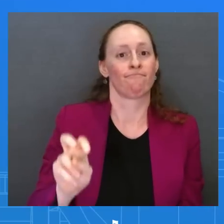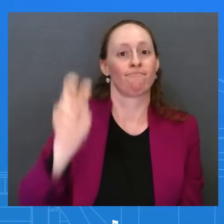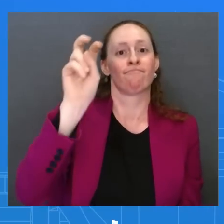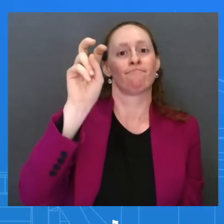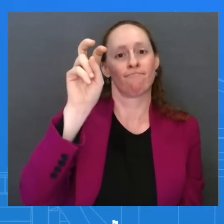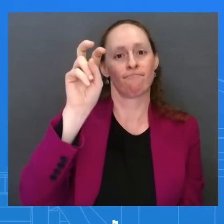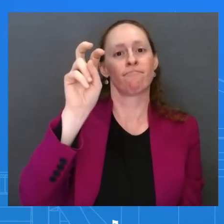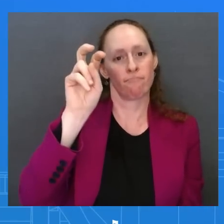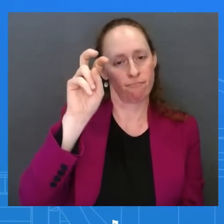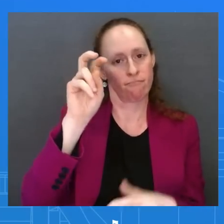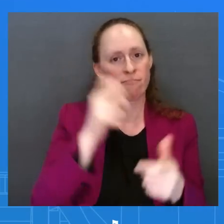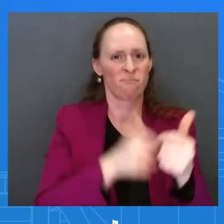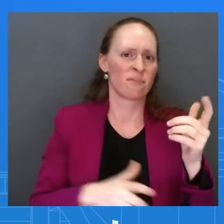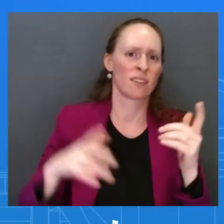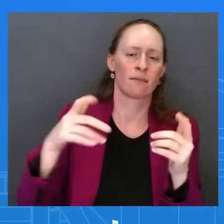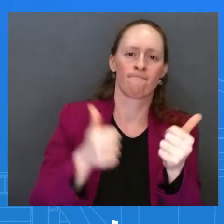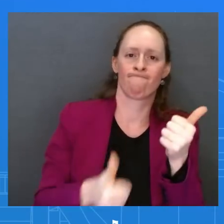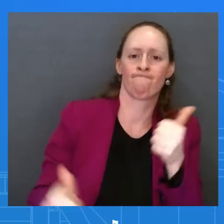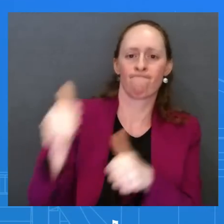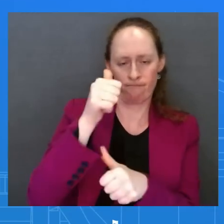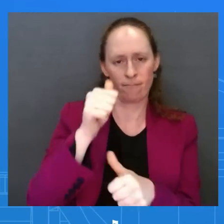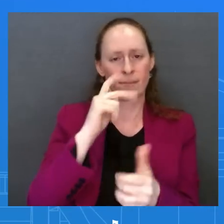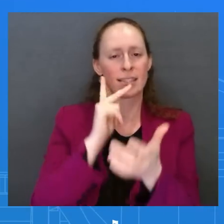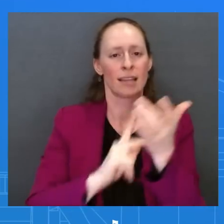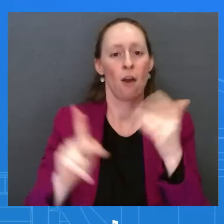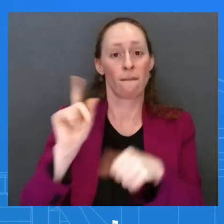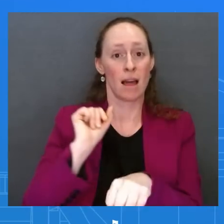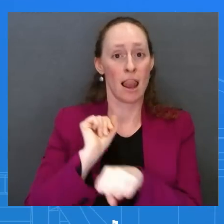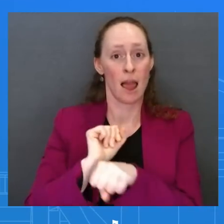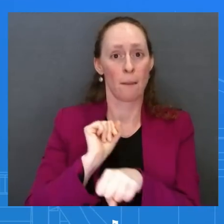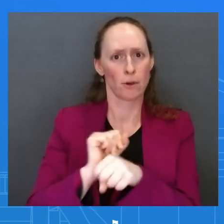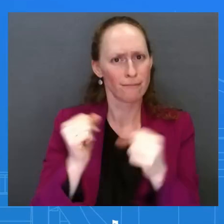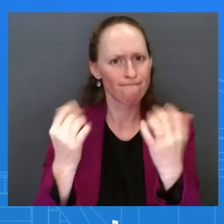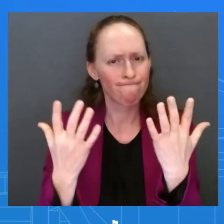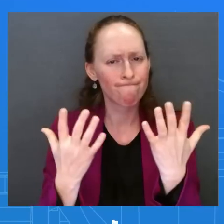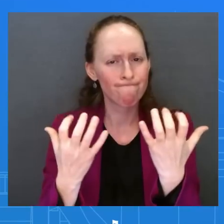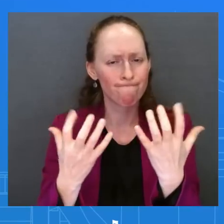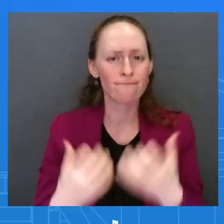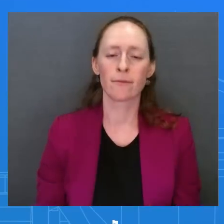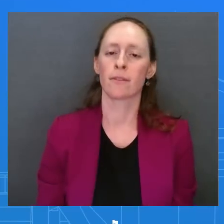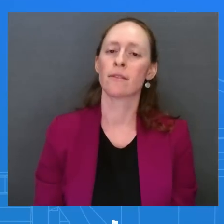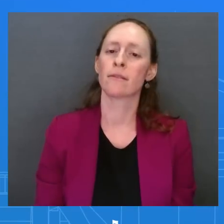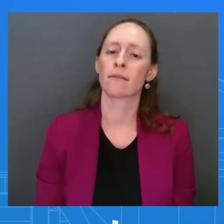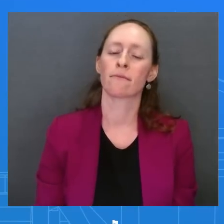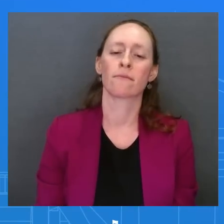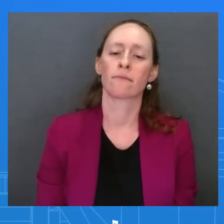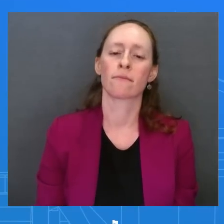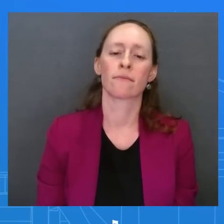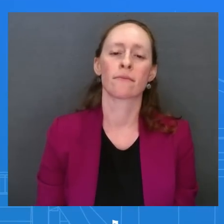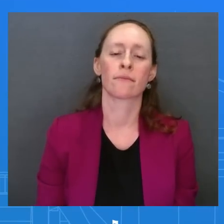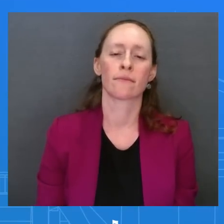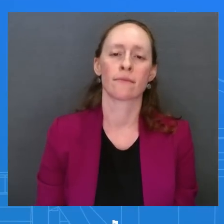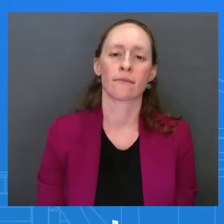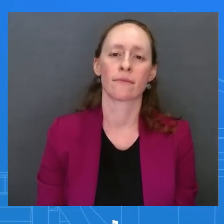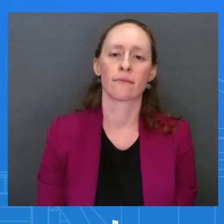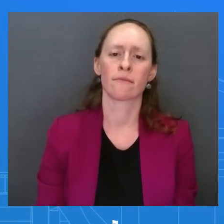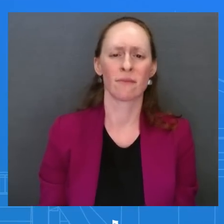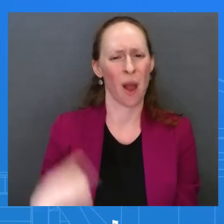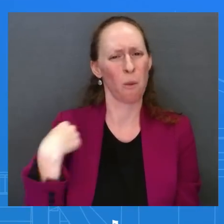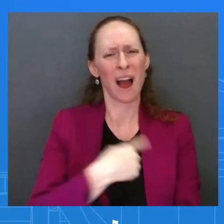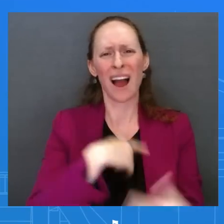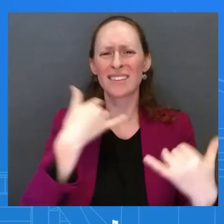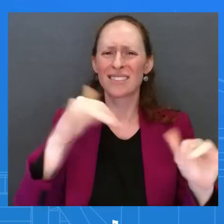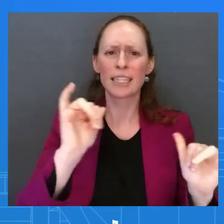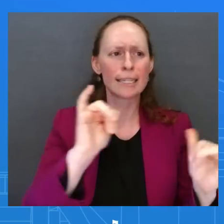out actions that we have taken every day, even during the budget negotiation, to make those calls, to have conversations with senators on the